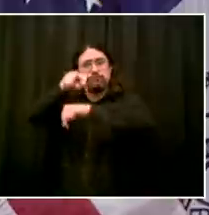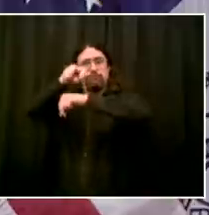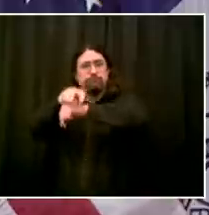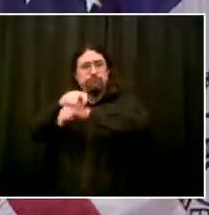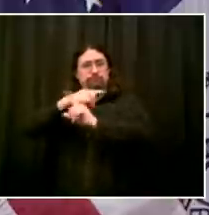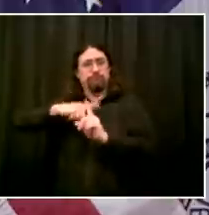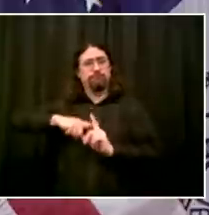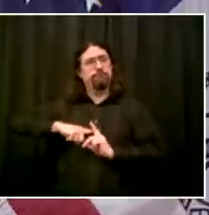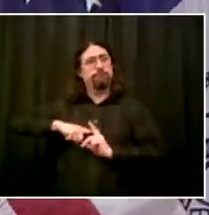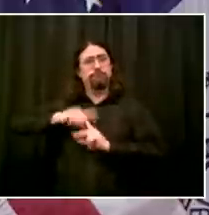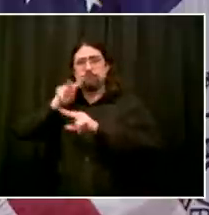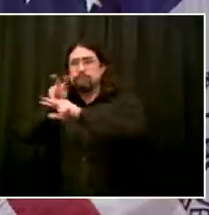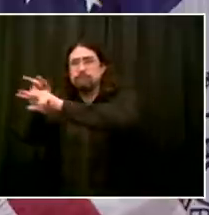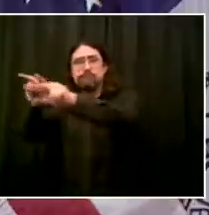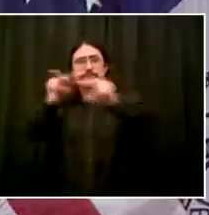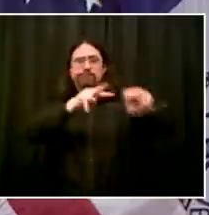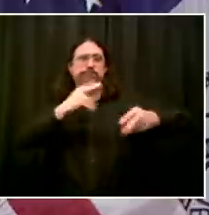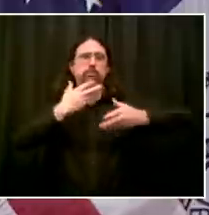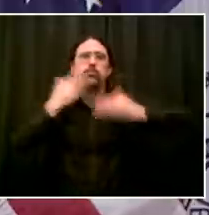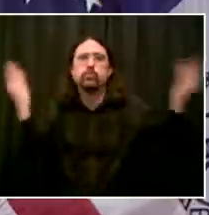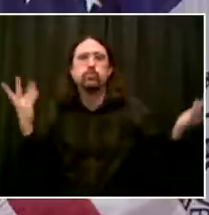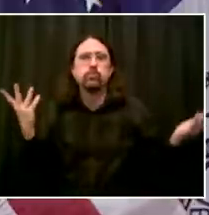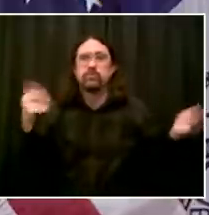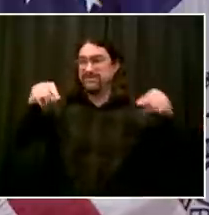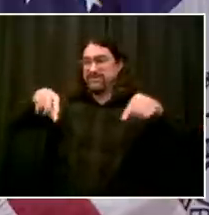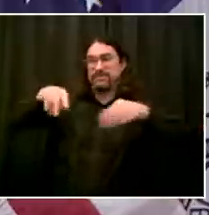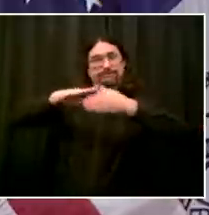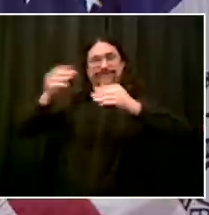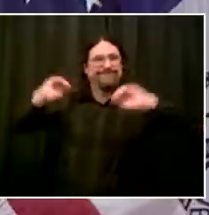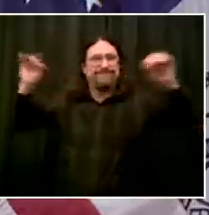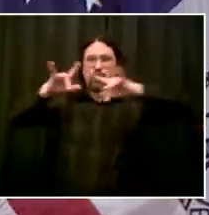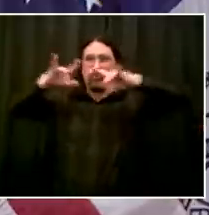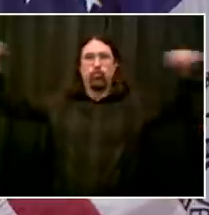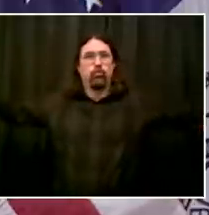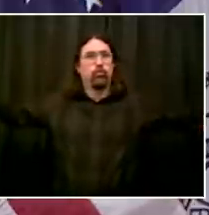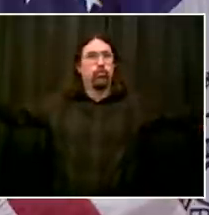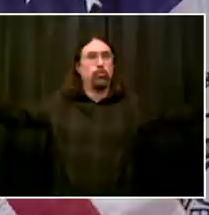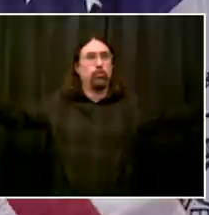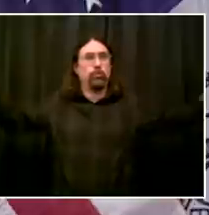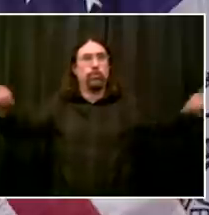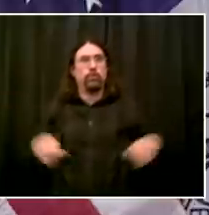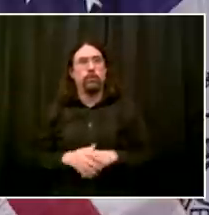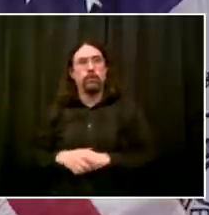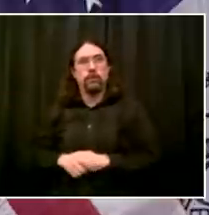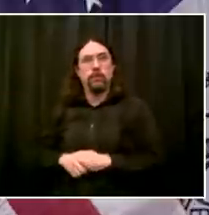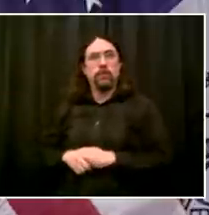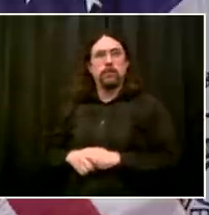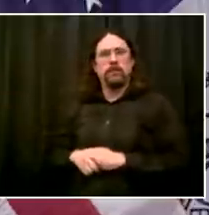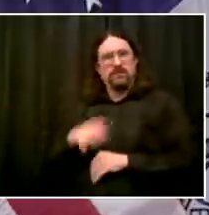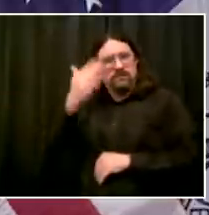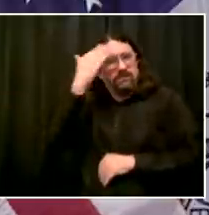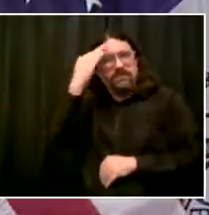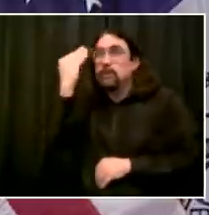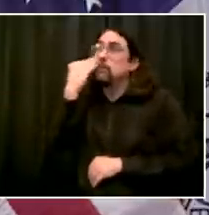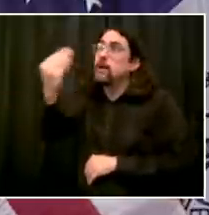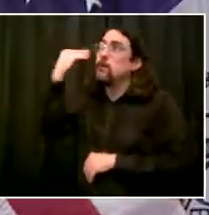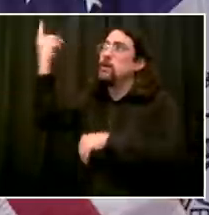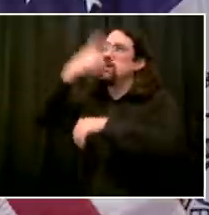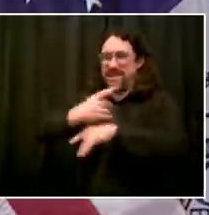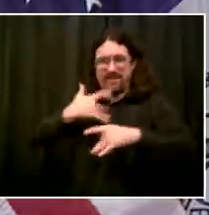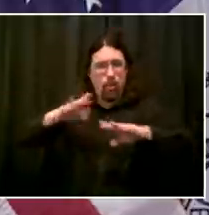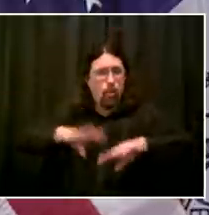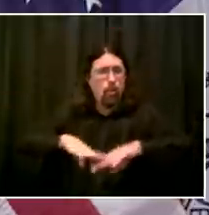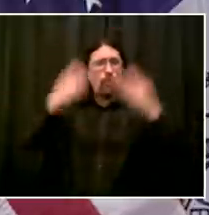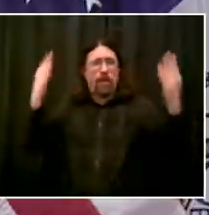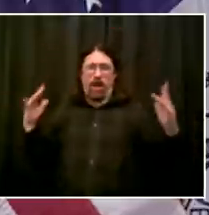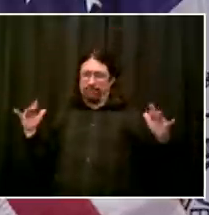you just want to take in the simple beauty of the beach, it's there for you. But with a lot of good watchful eyes from the Parks Department and the